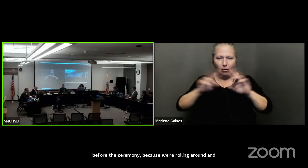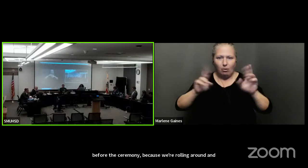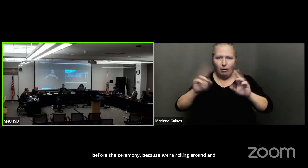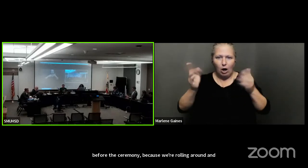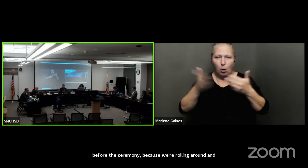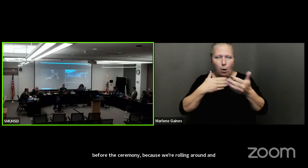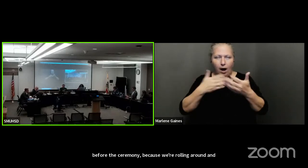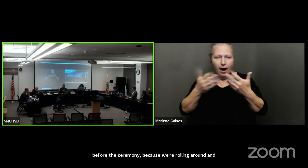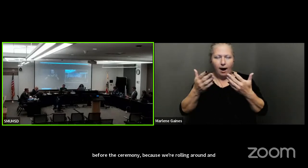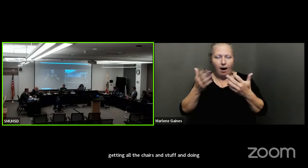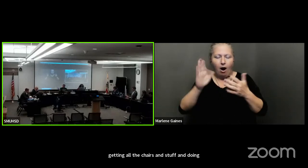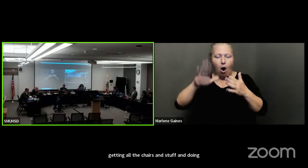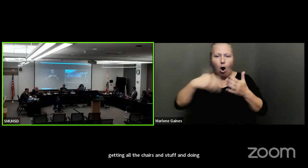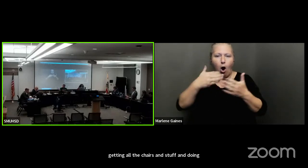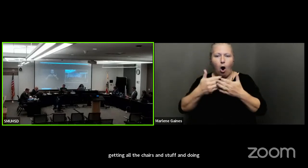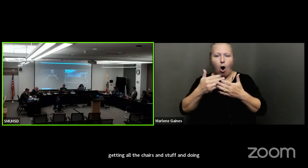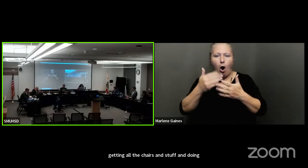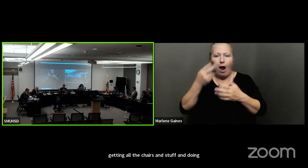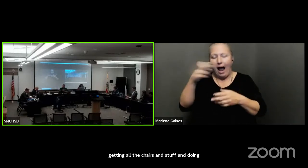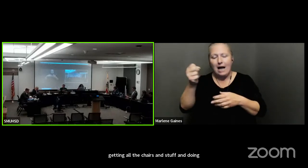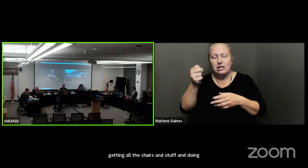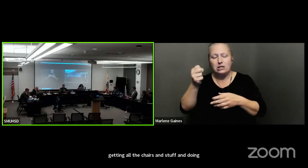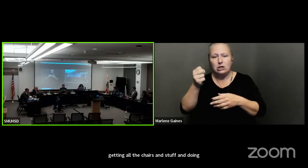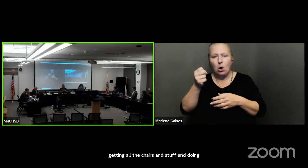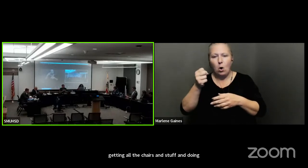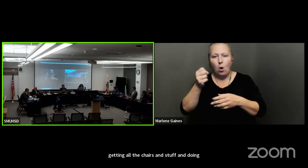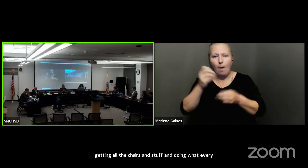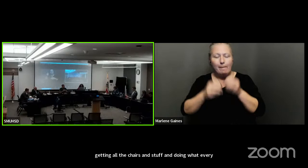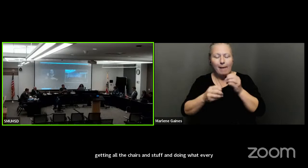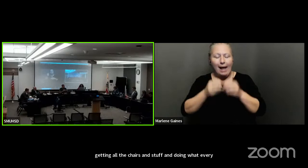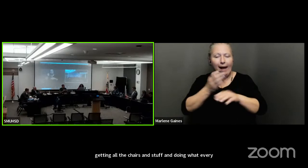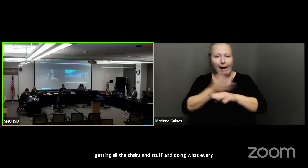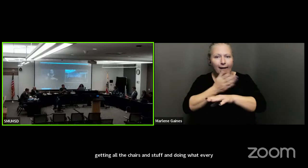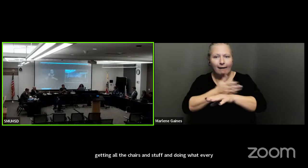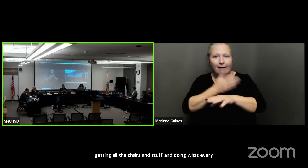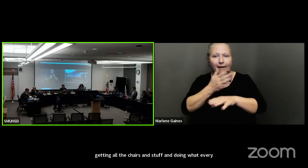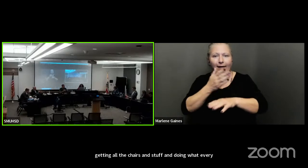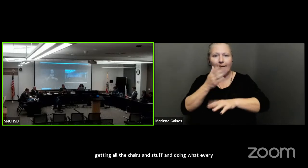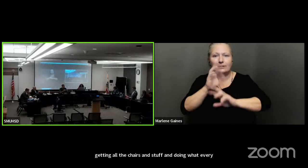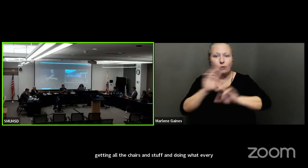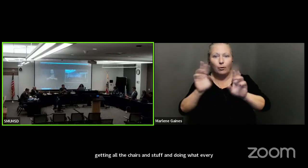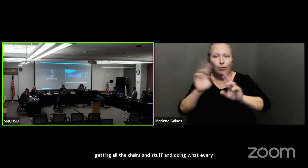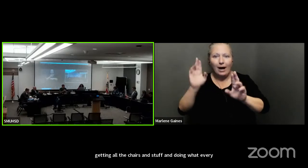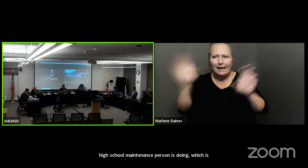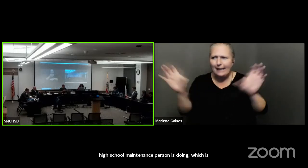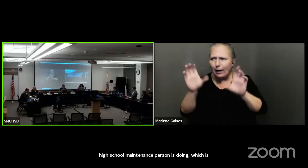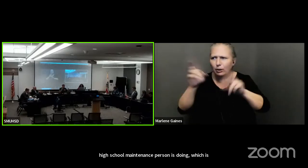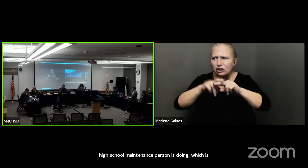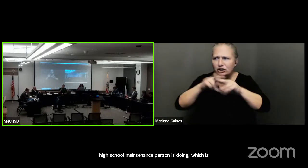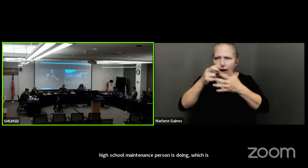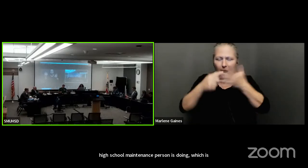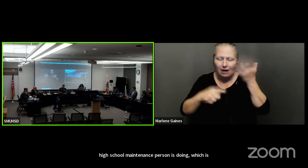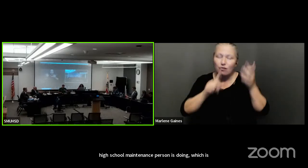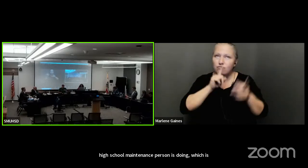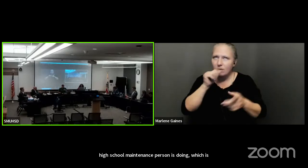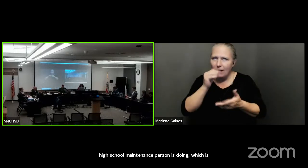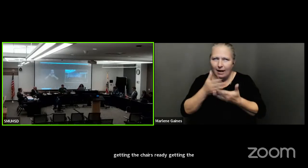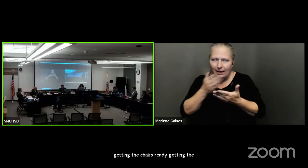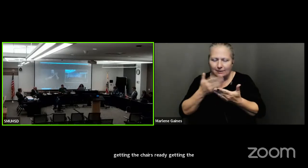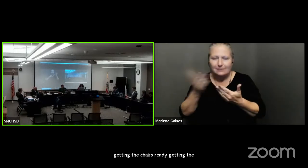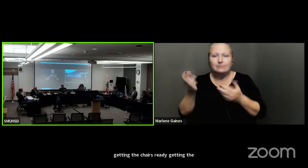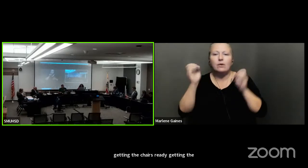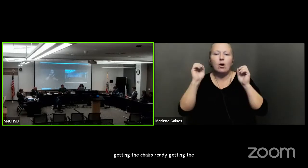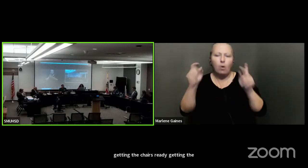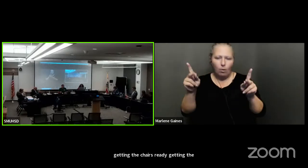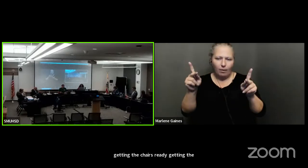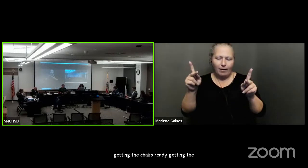what every high school maintenance person is doing, which is getting the chairs ready, getting the decorations ready, getting everything set. So it was really not easy. All right.